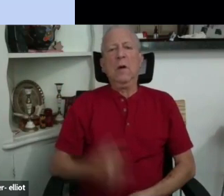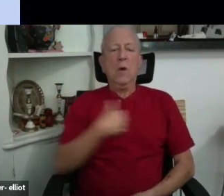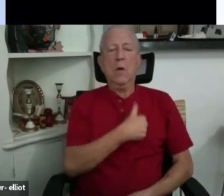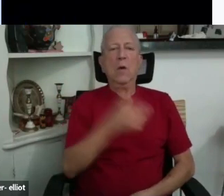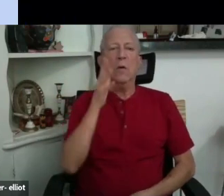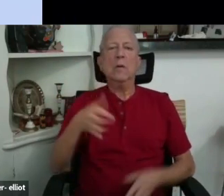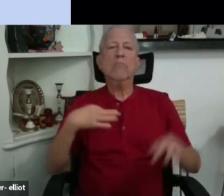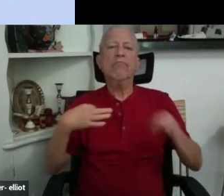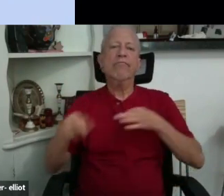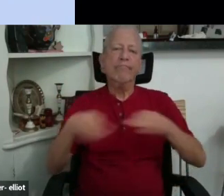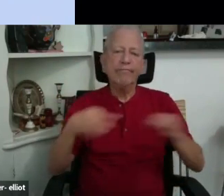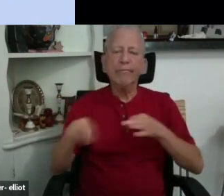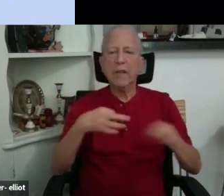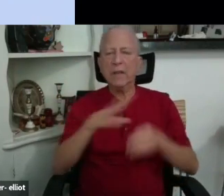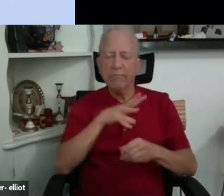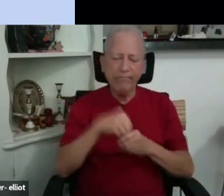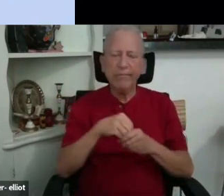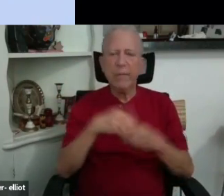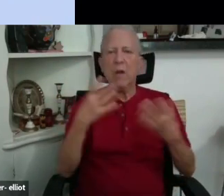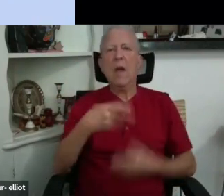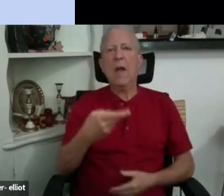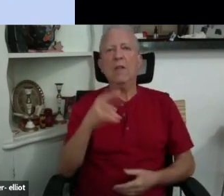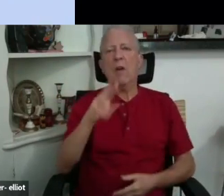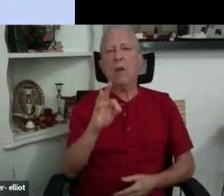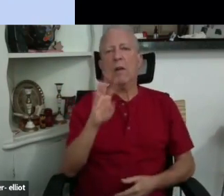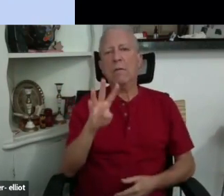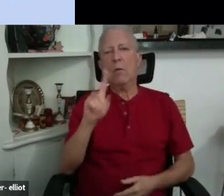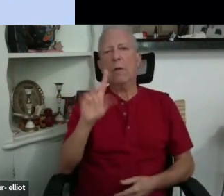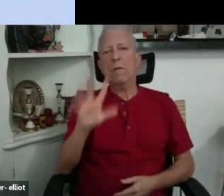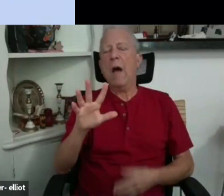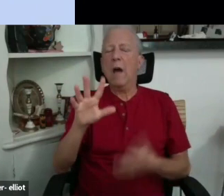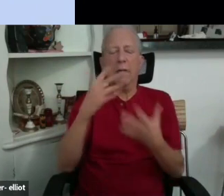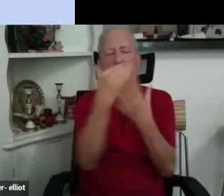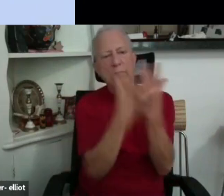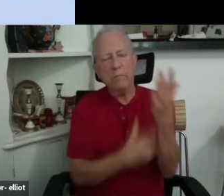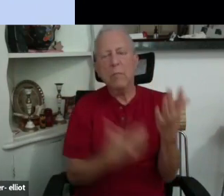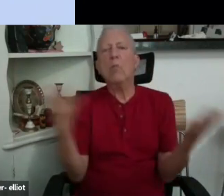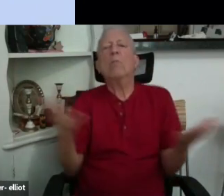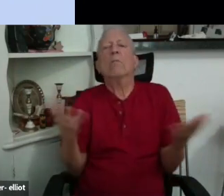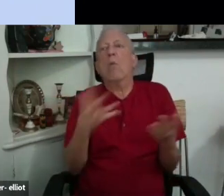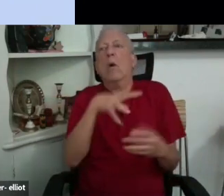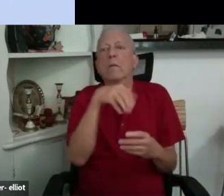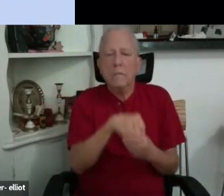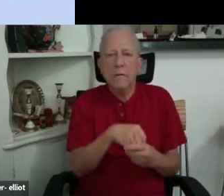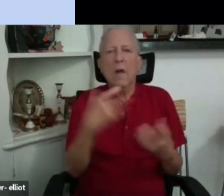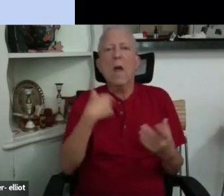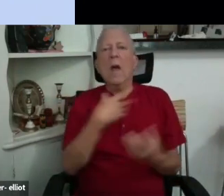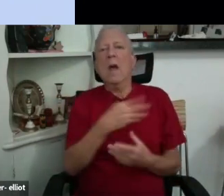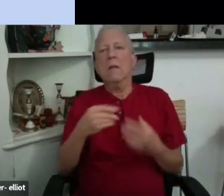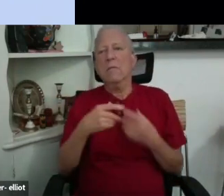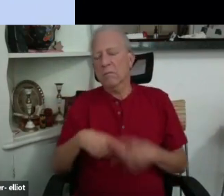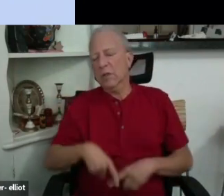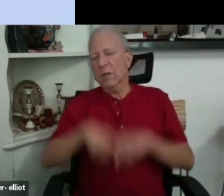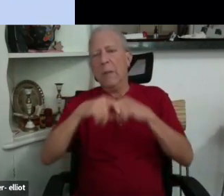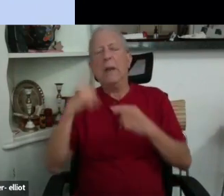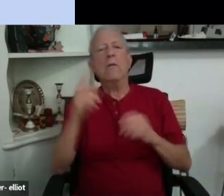what HR 9495 is, the consequences of suspended organizations and other